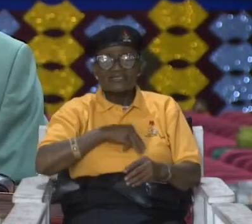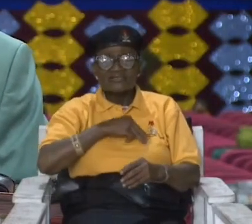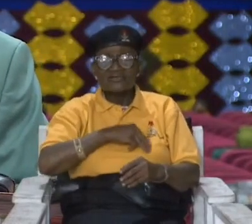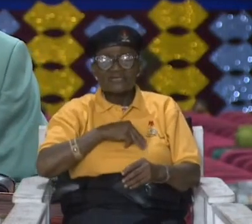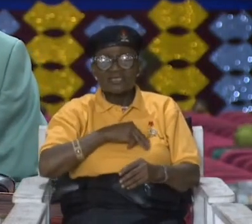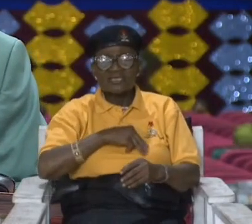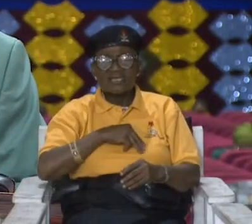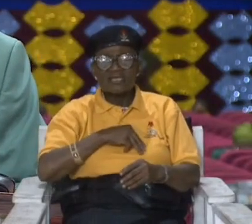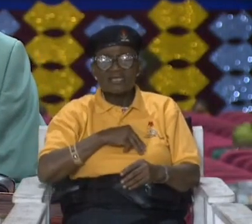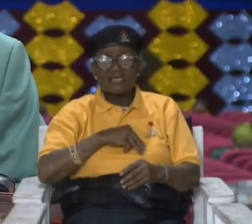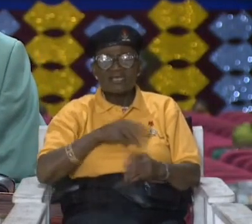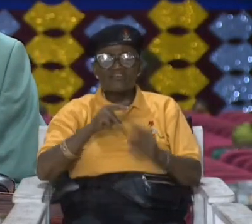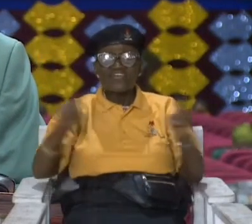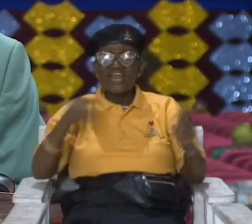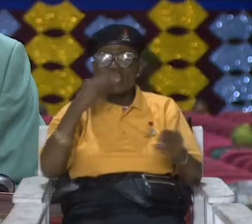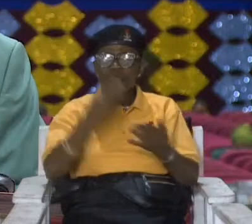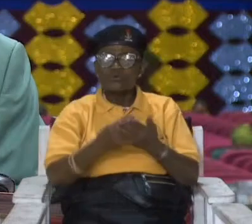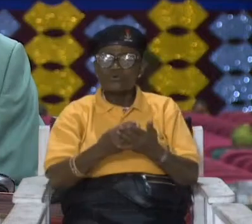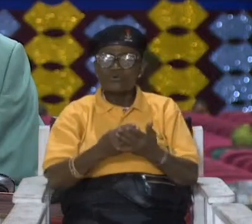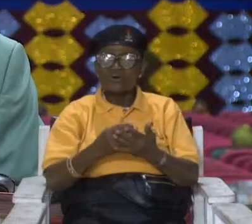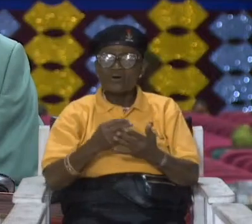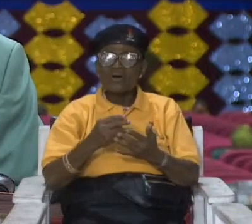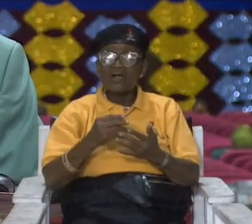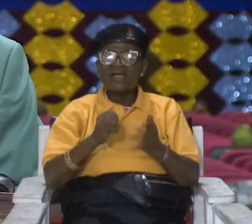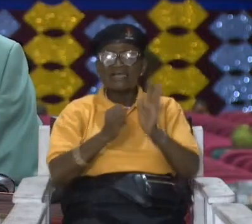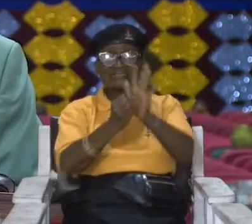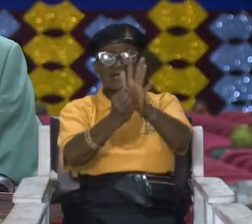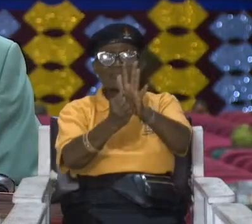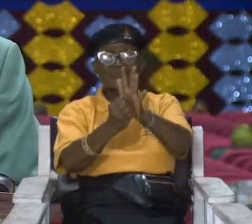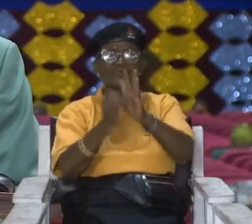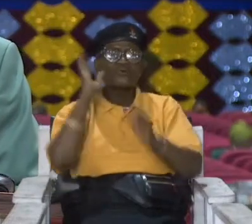A very good example will be Elijah.